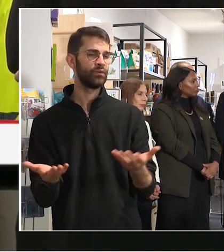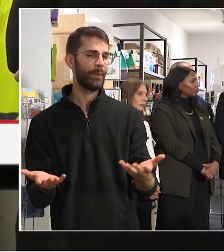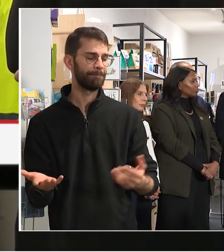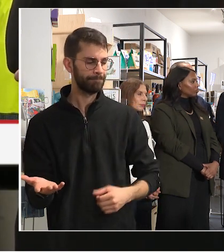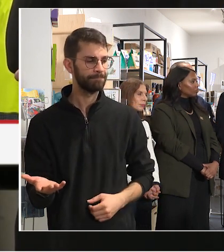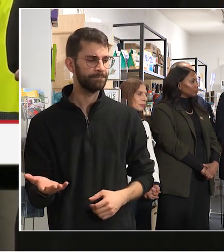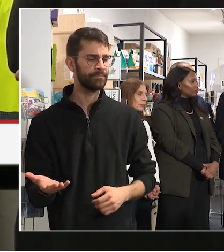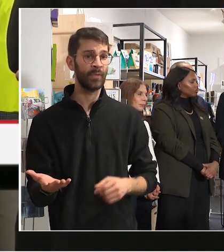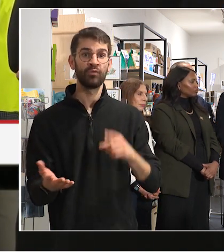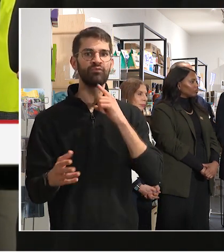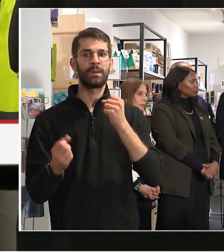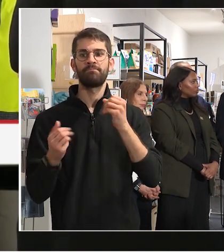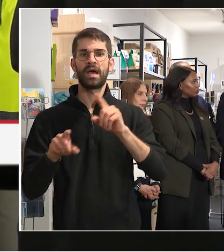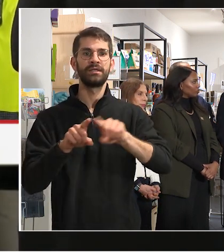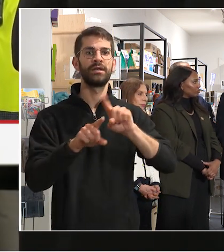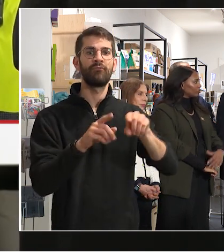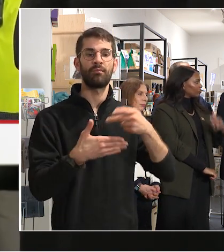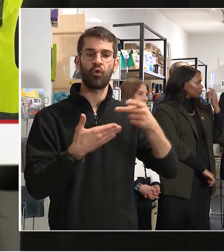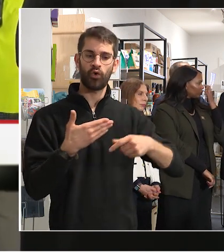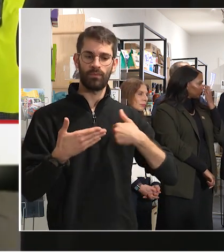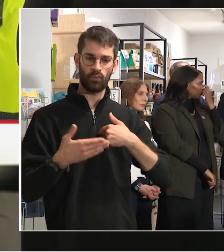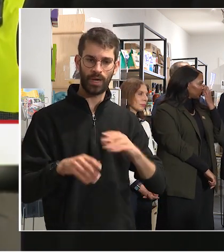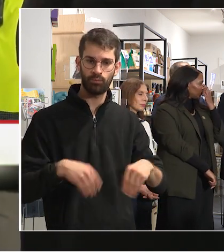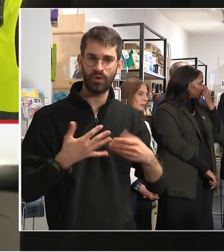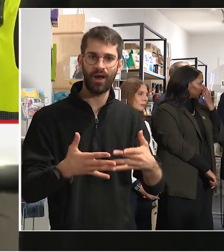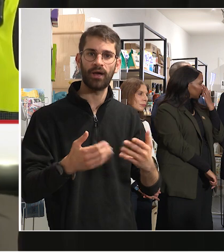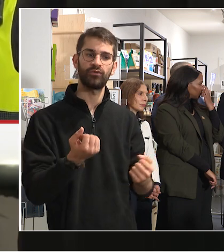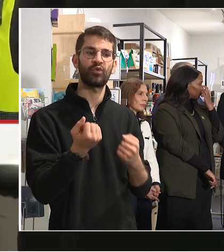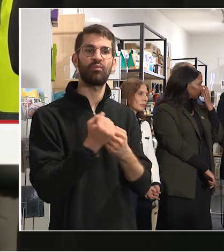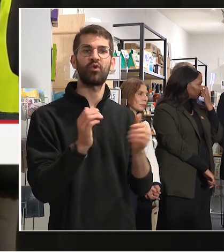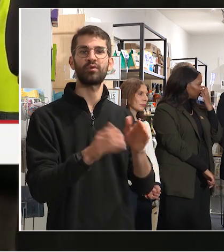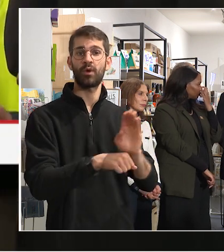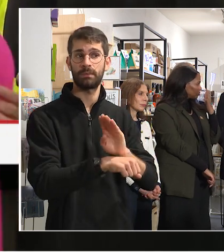the numerous programs that we provide to support small businesses.